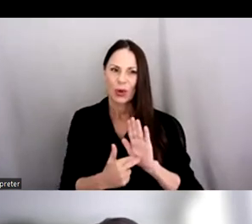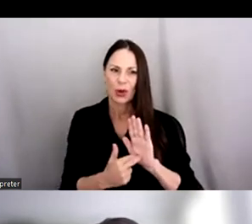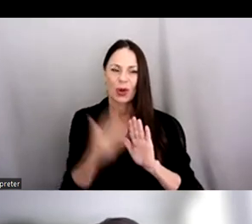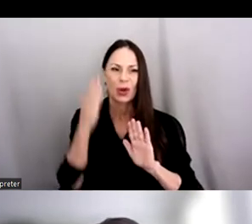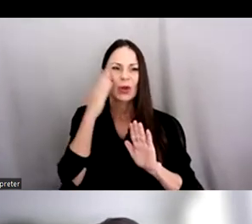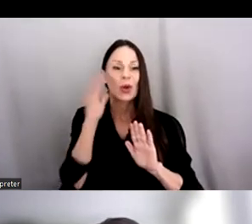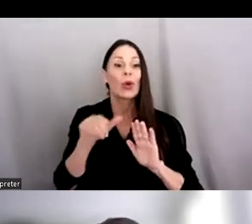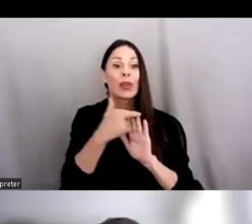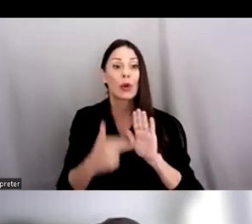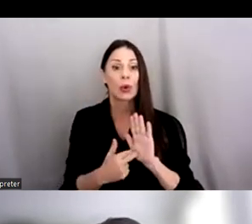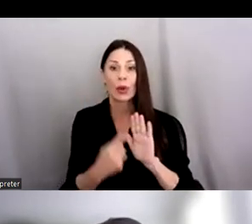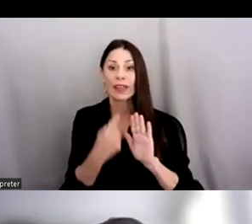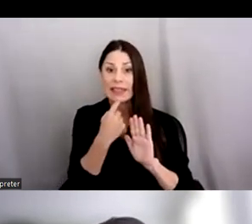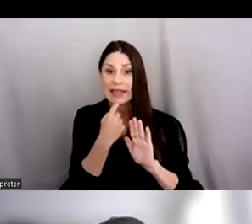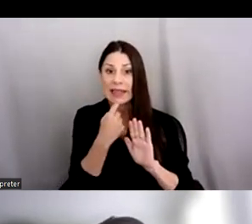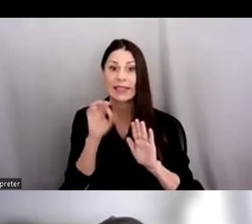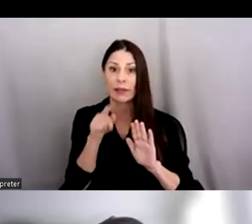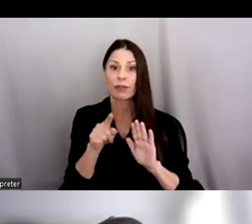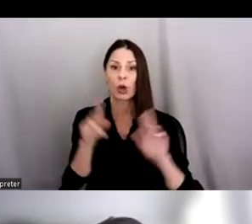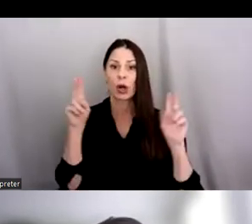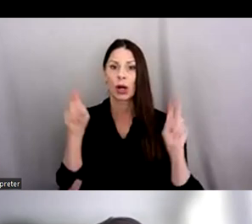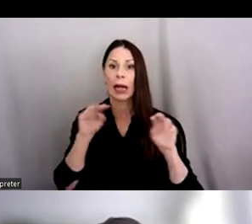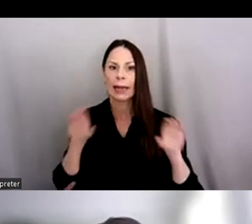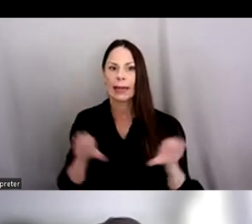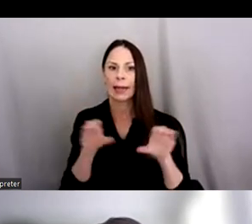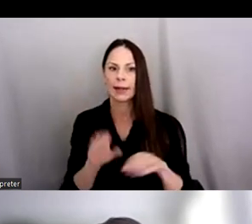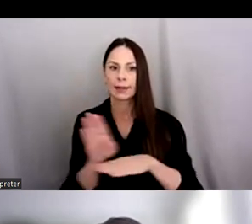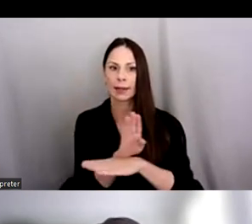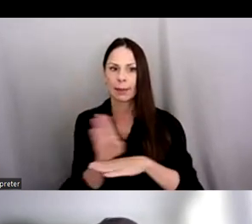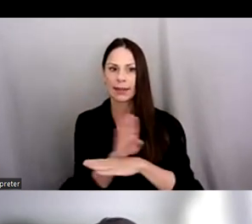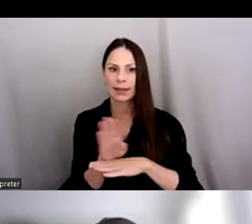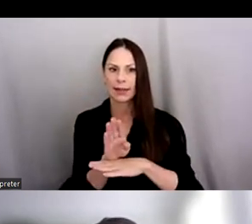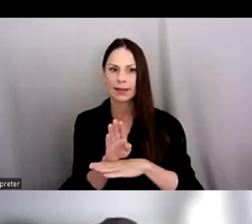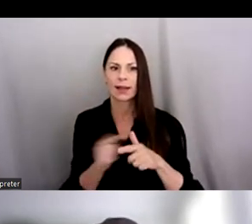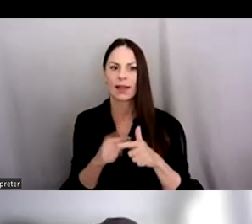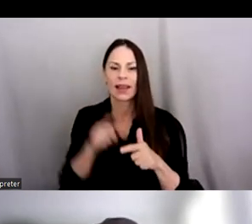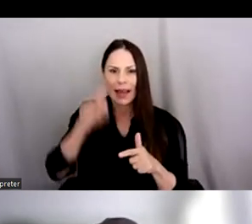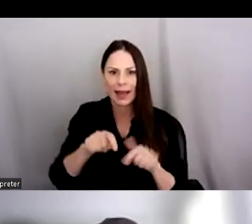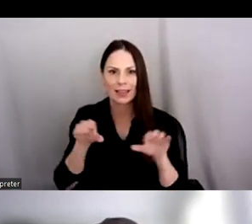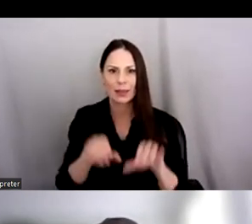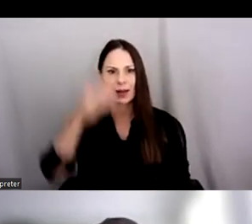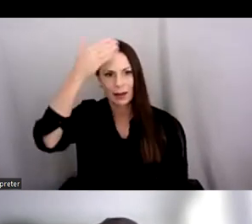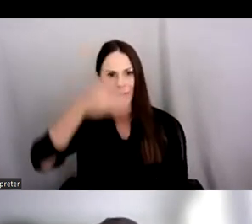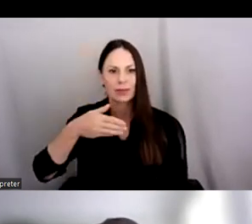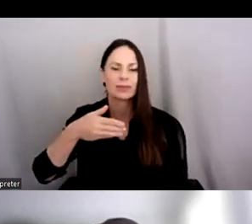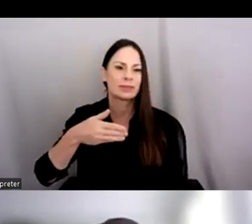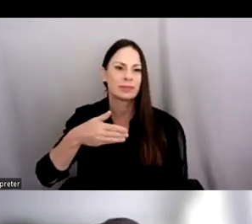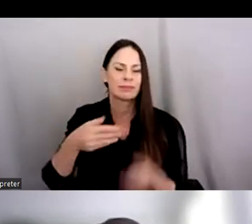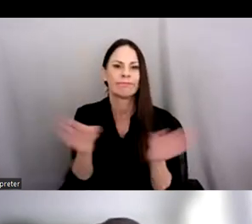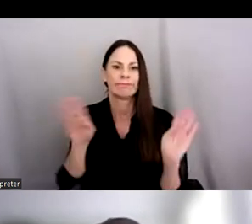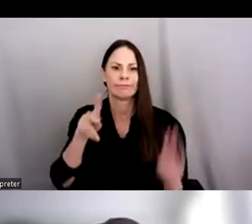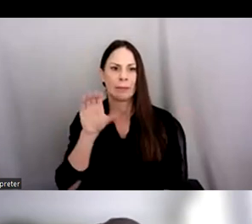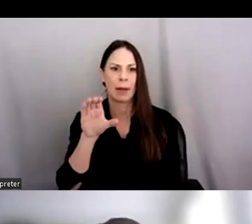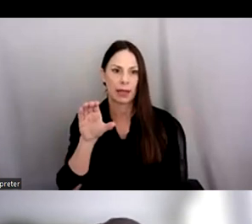If you're conducting business, then it needs to be in public. So yeah. go ahead.